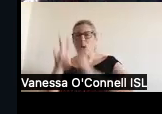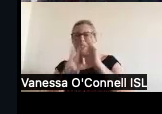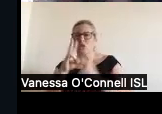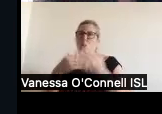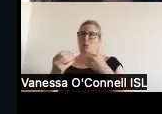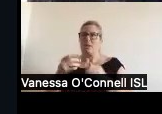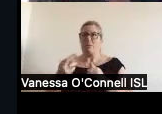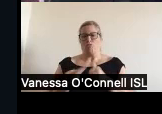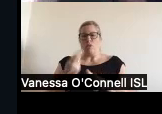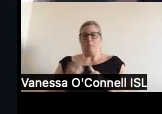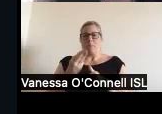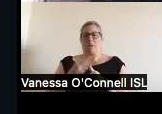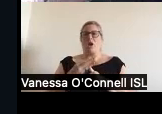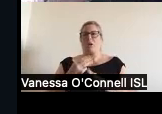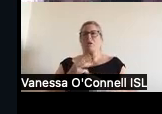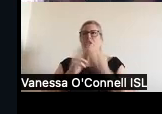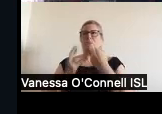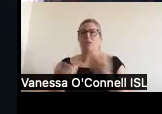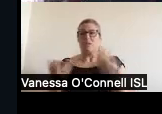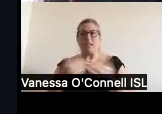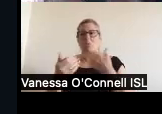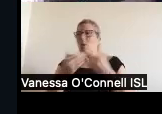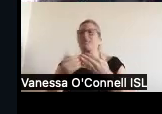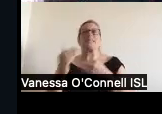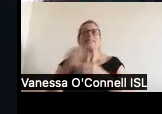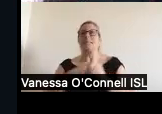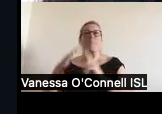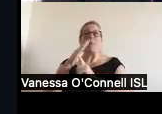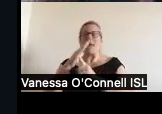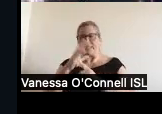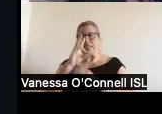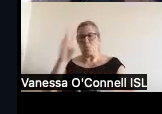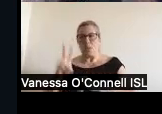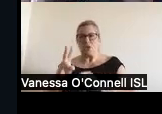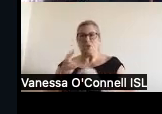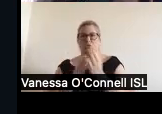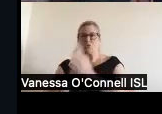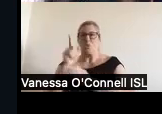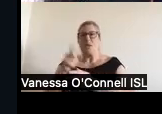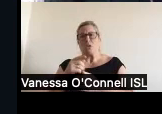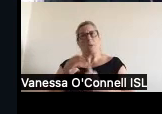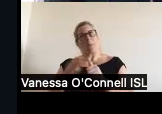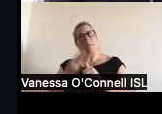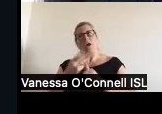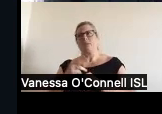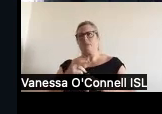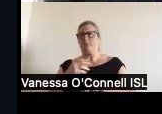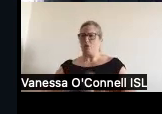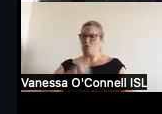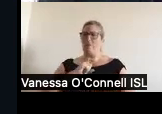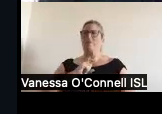over like what the main questions that are coming up on doorsteps during that campaign are, so people are like feel prepared and confident to go out and like start knocking